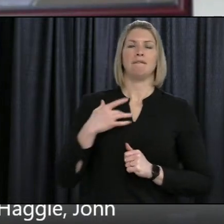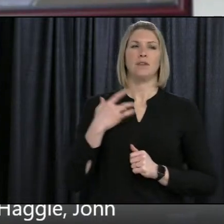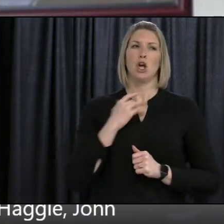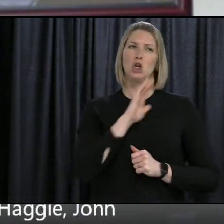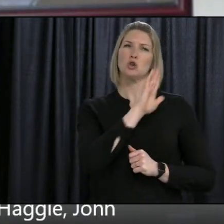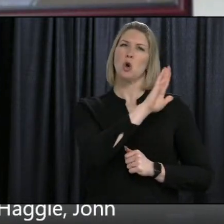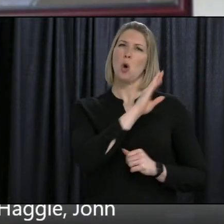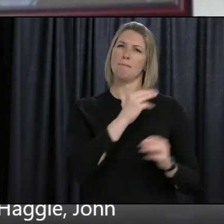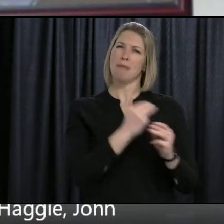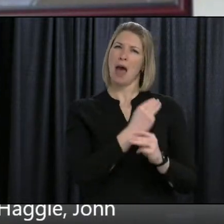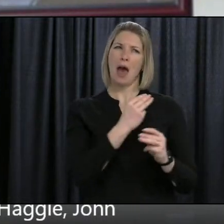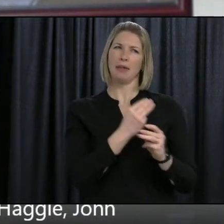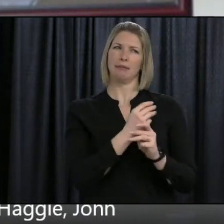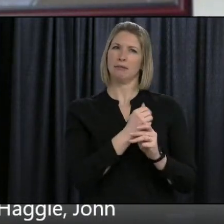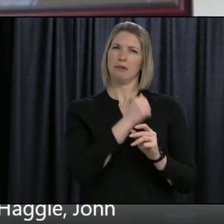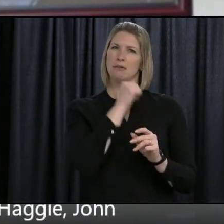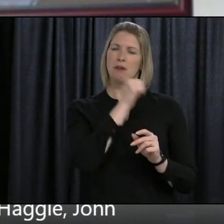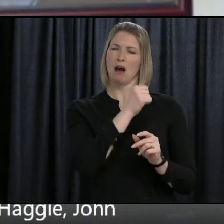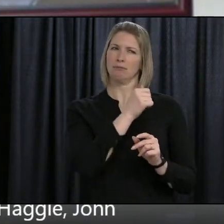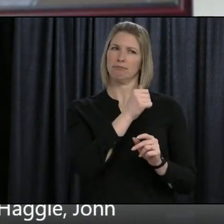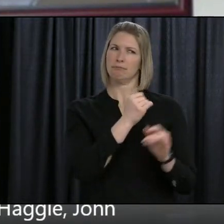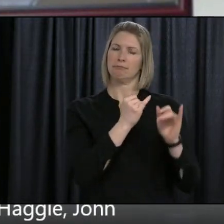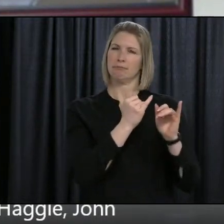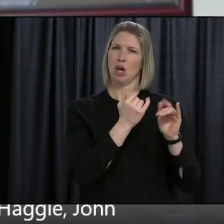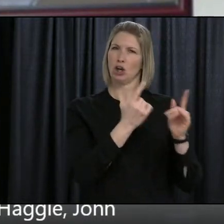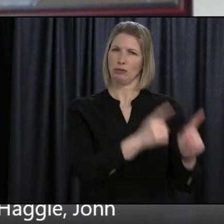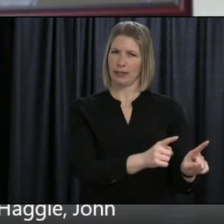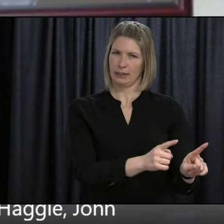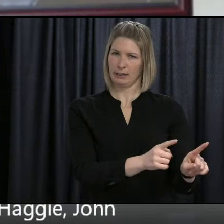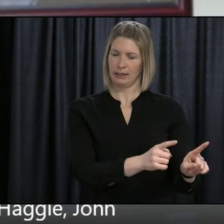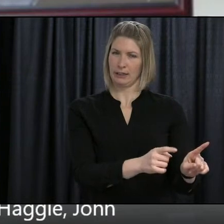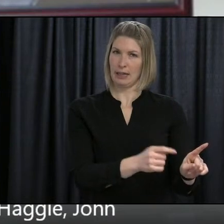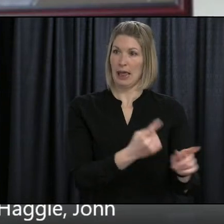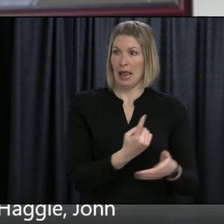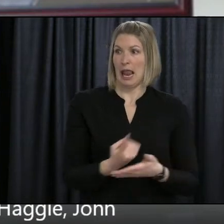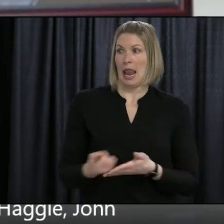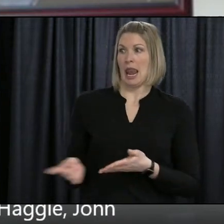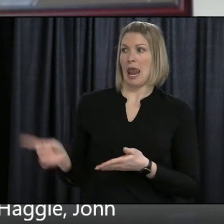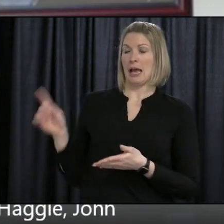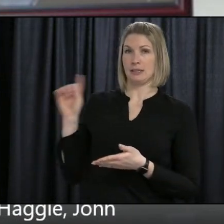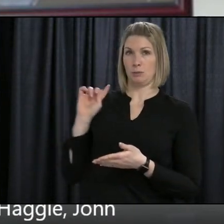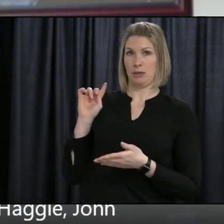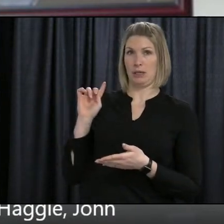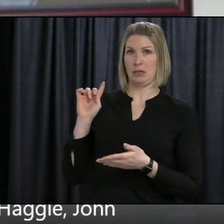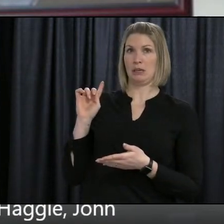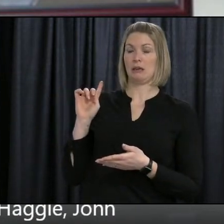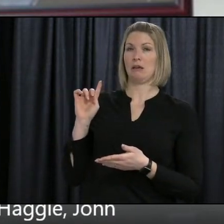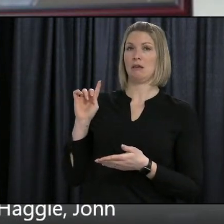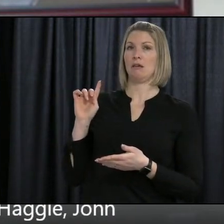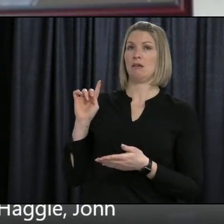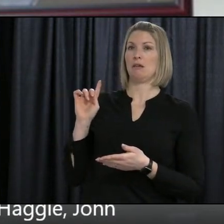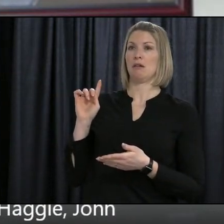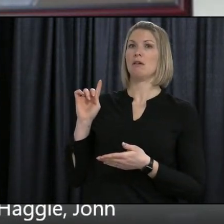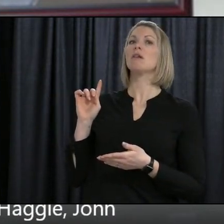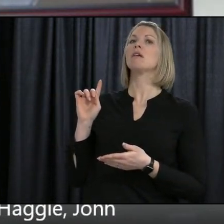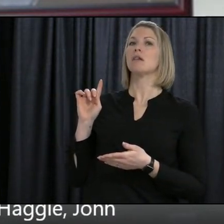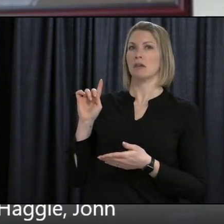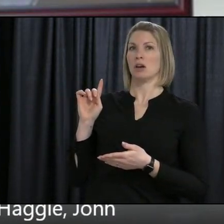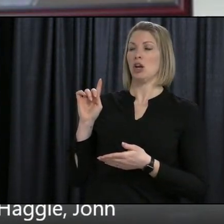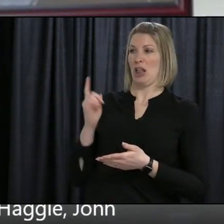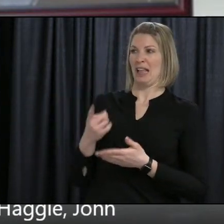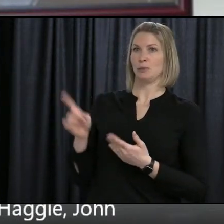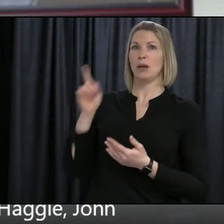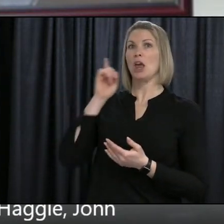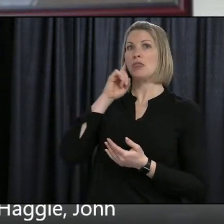I may have misspoken. We certainly had 5 trays last week. My understanding was originally we were scheduled for 5 this, but I was told as recently as